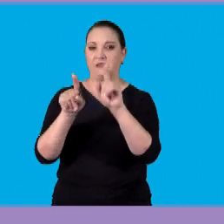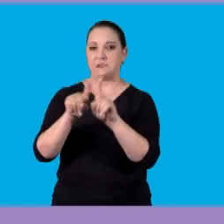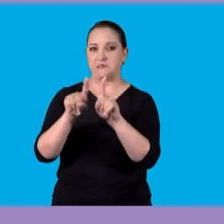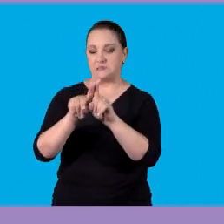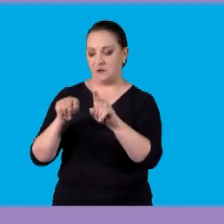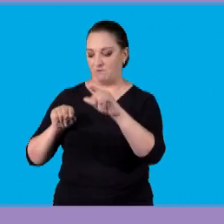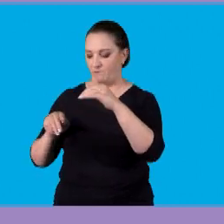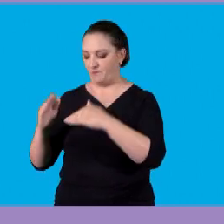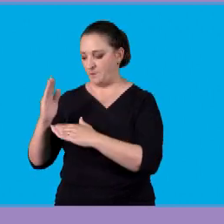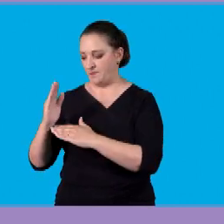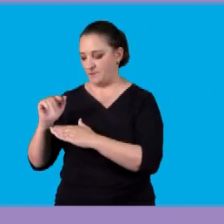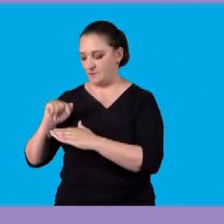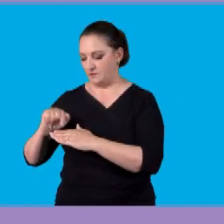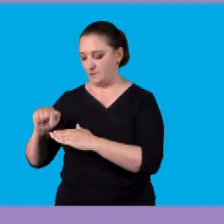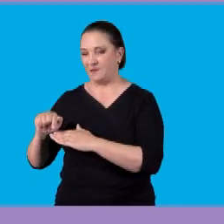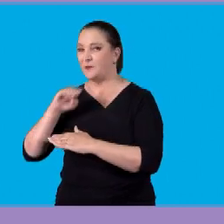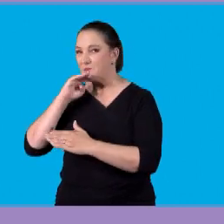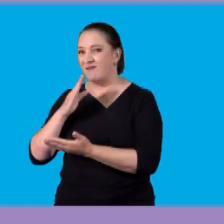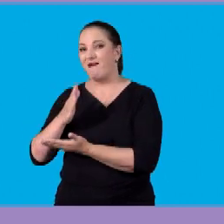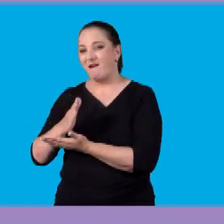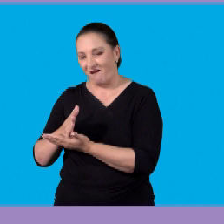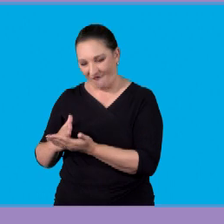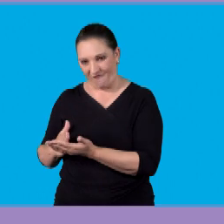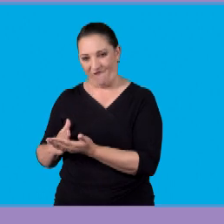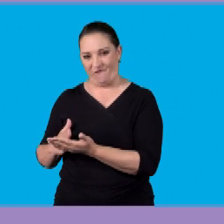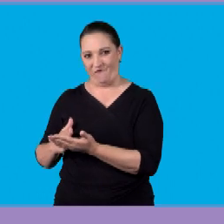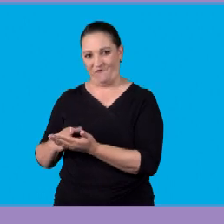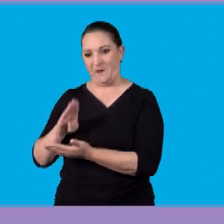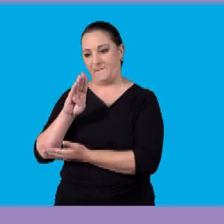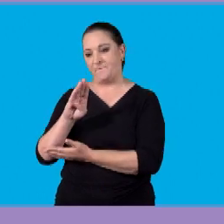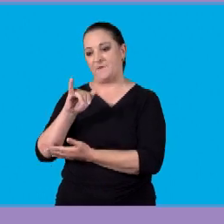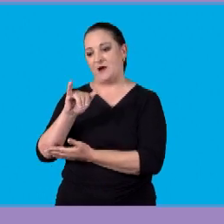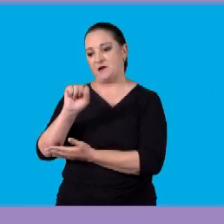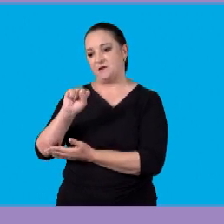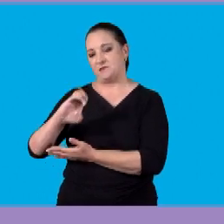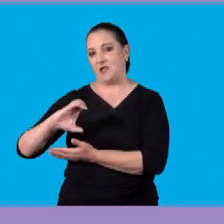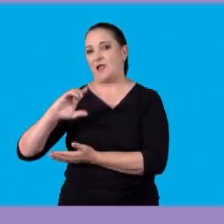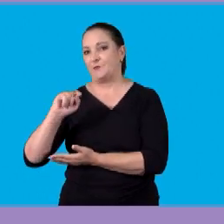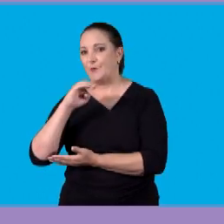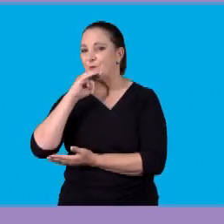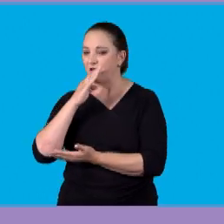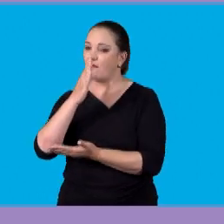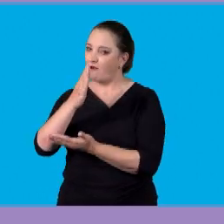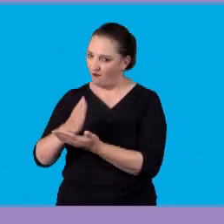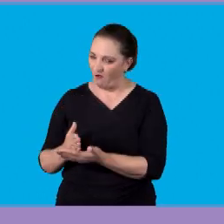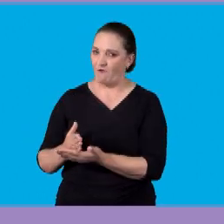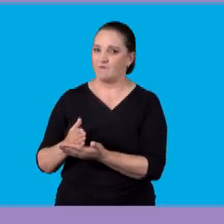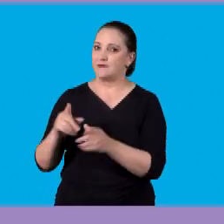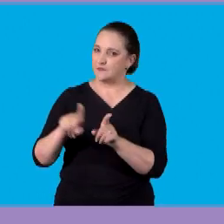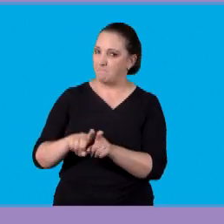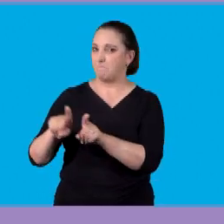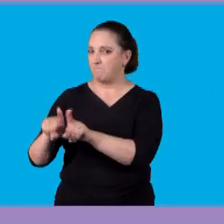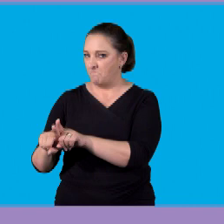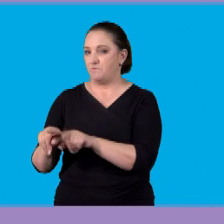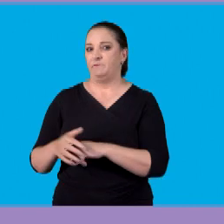those opposite angles are cut in half, they are bisected, they are divided into two